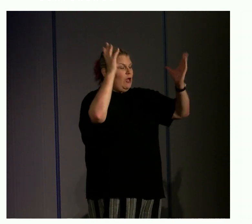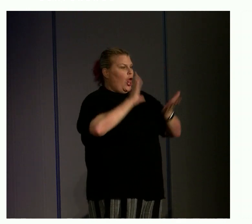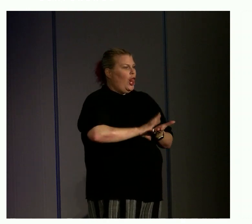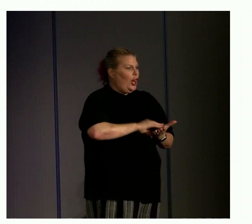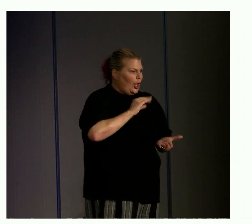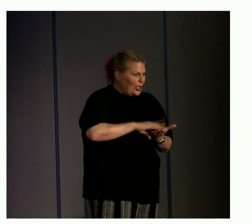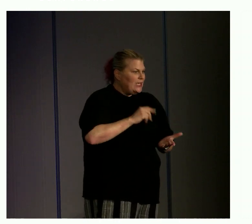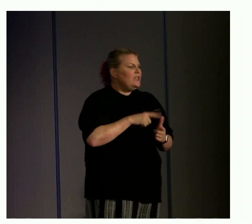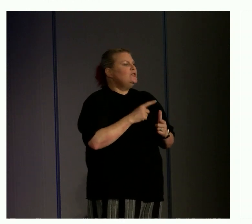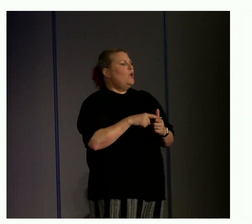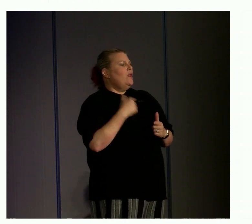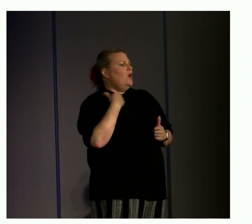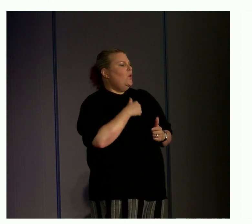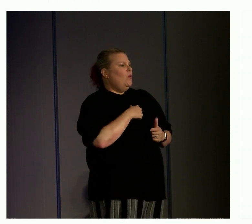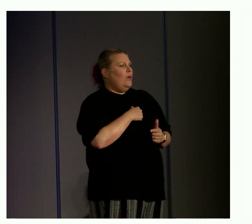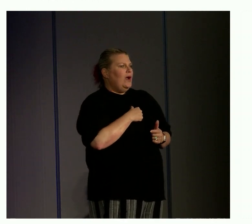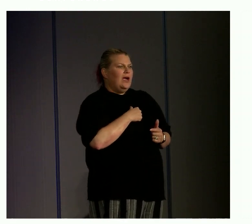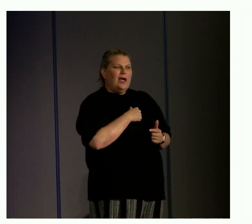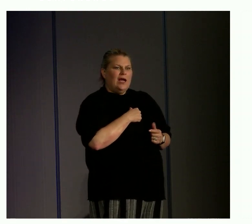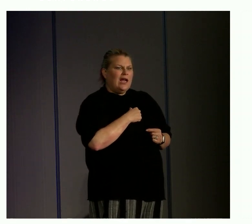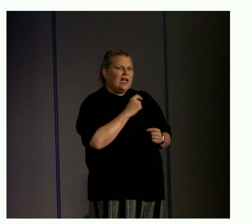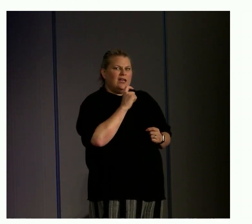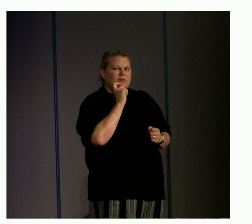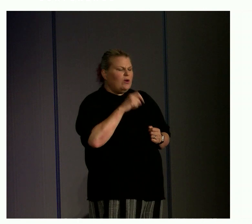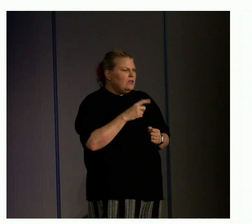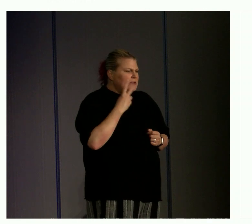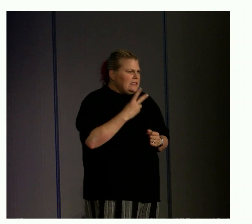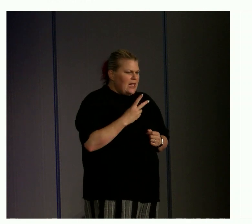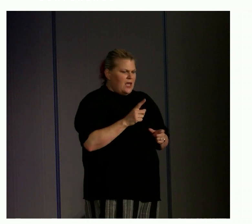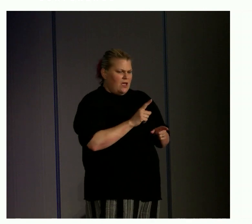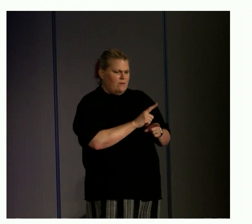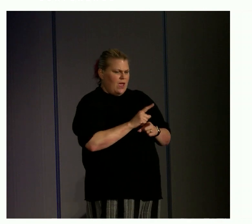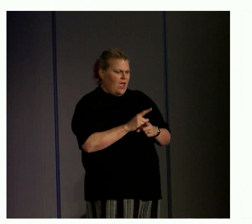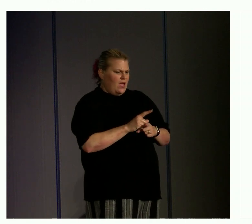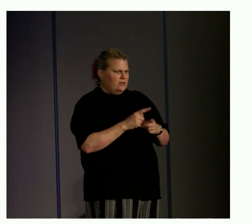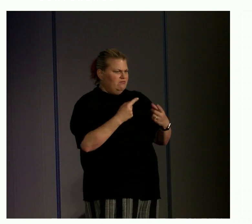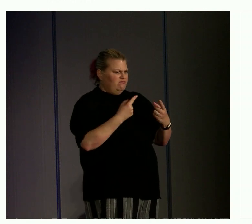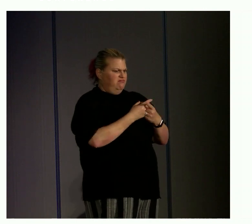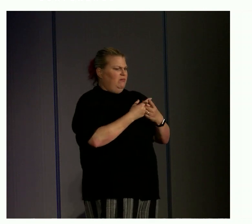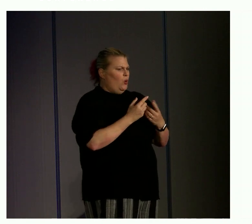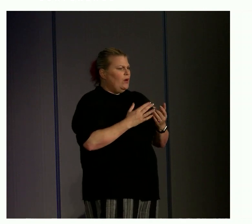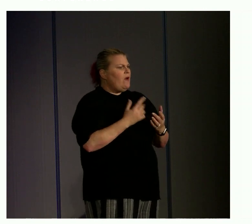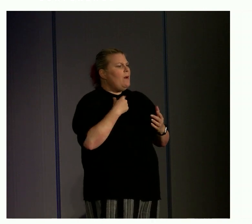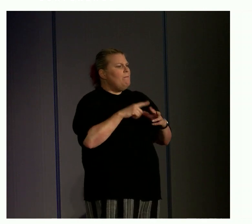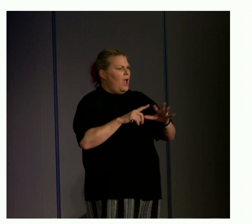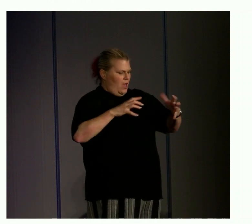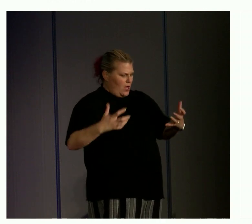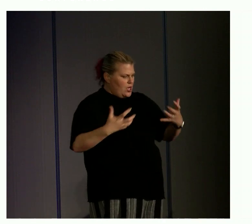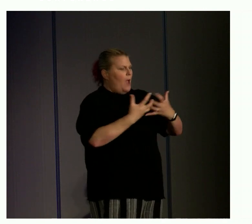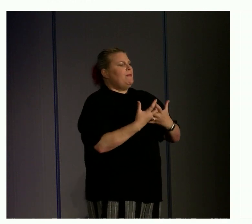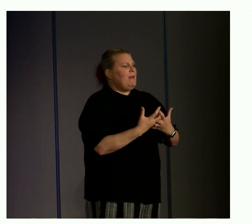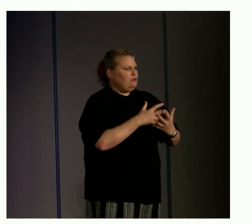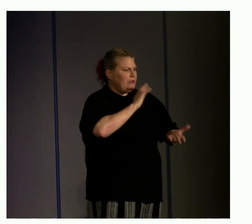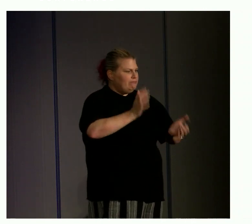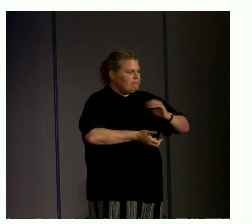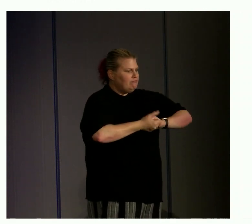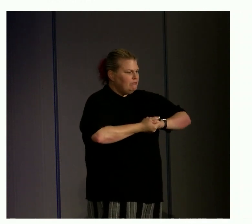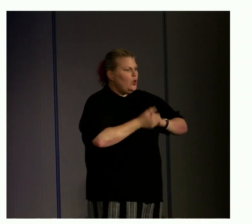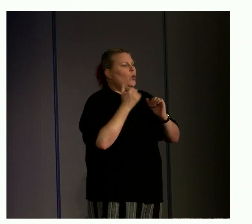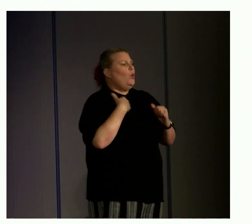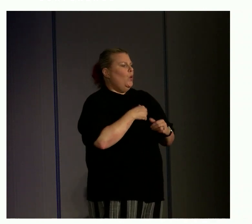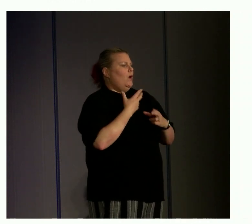we cannot see them as contradictory but complement. So that's what we call learning through